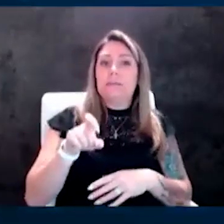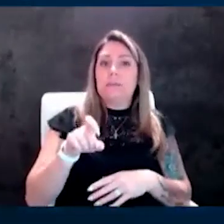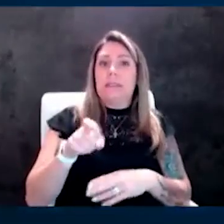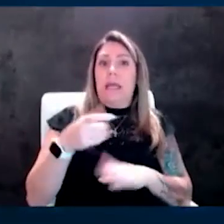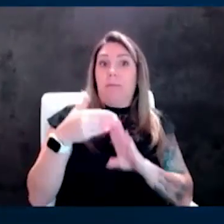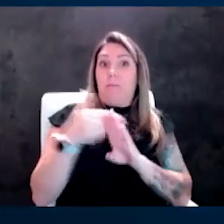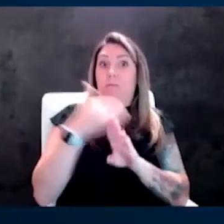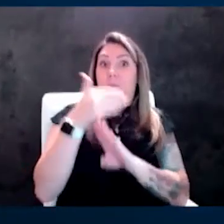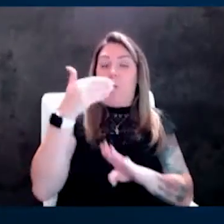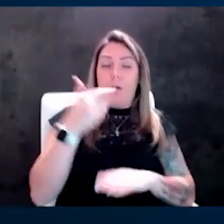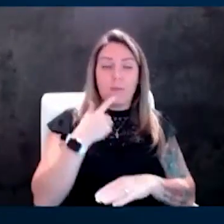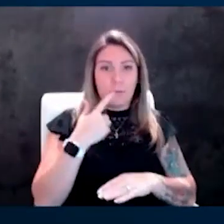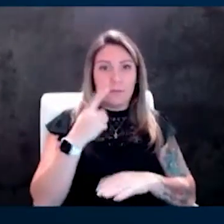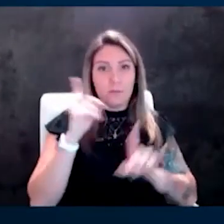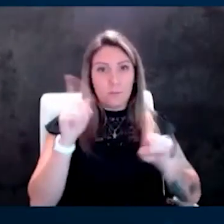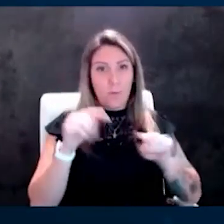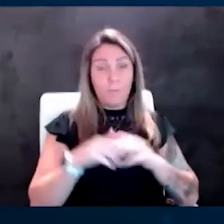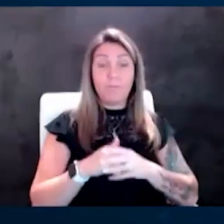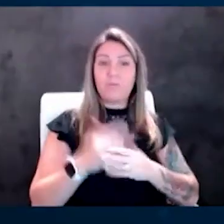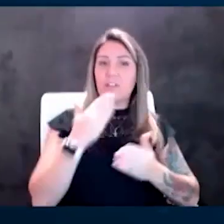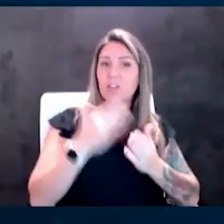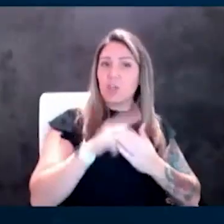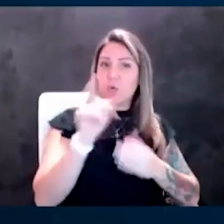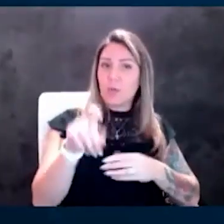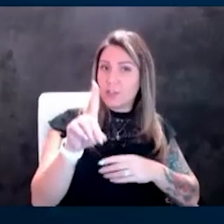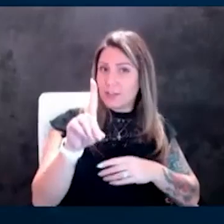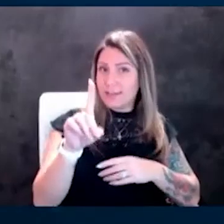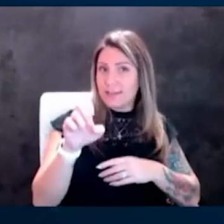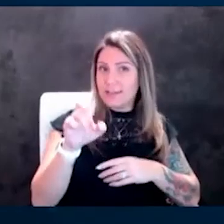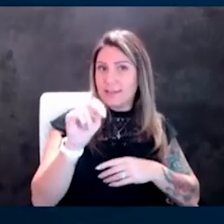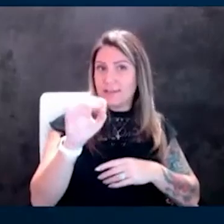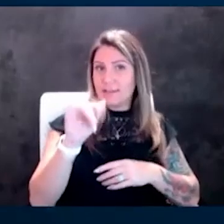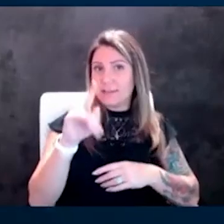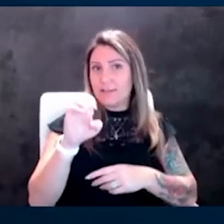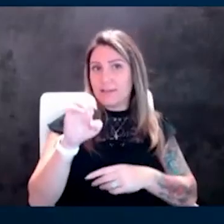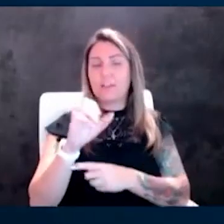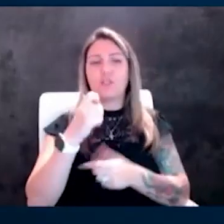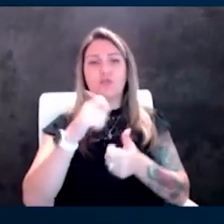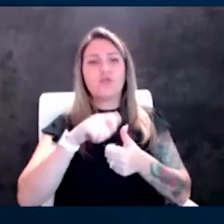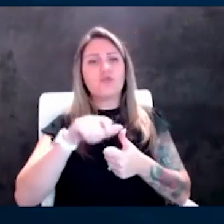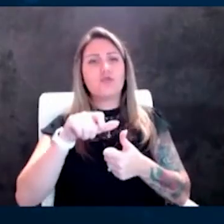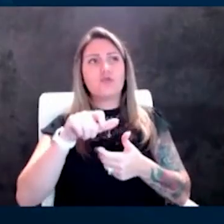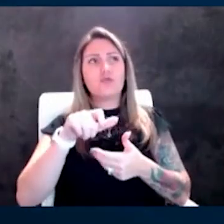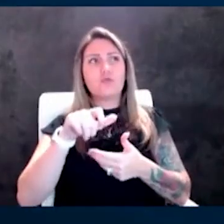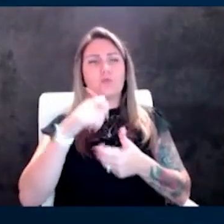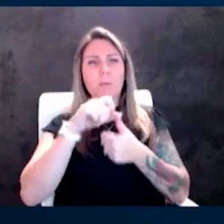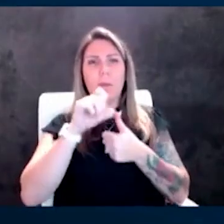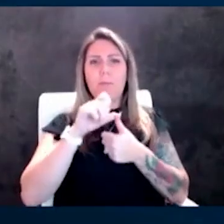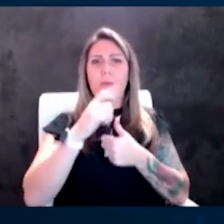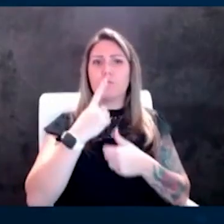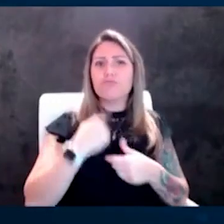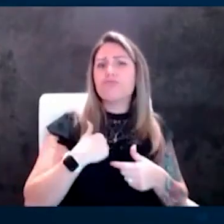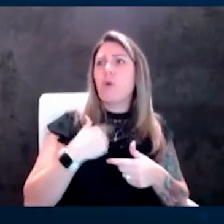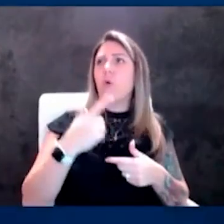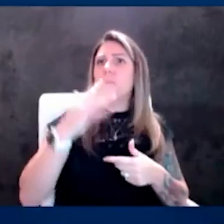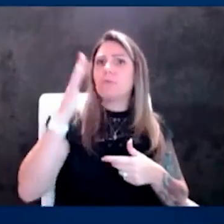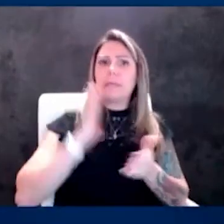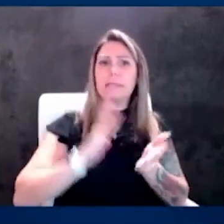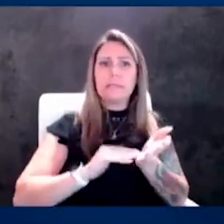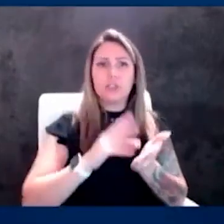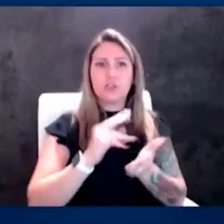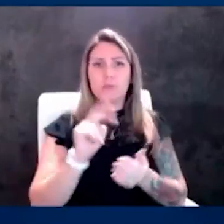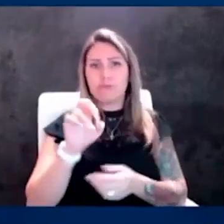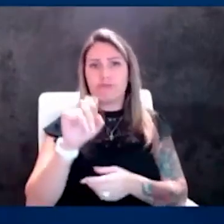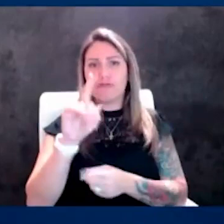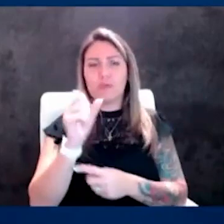good question from Denise. She writes, I remember being told years ago by doctors and seeing on the news that we weren't supposed to use hand